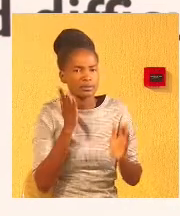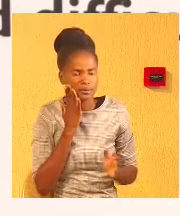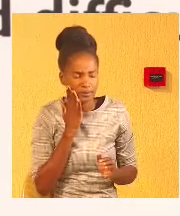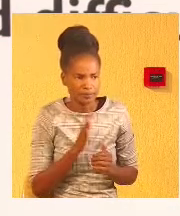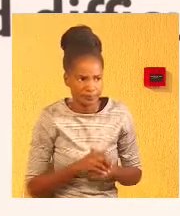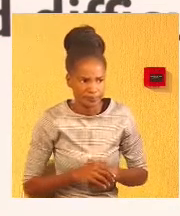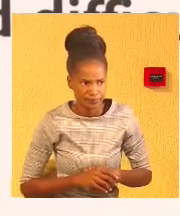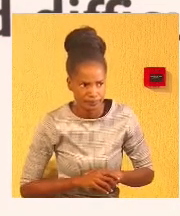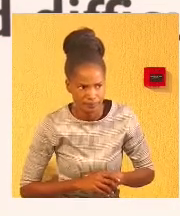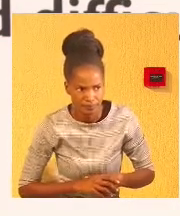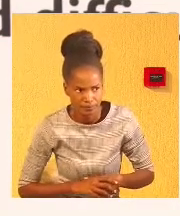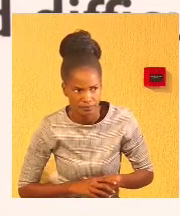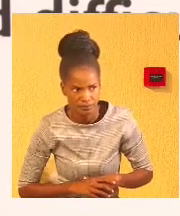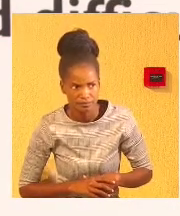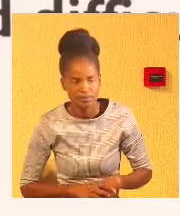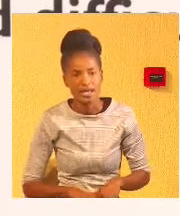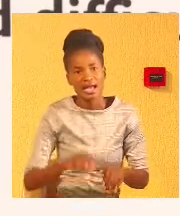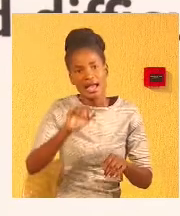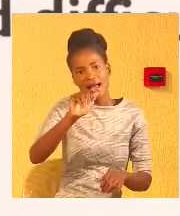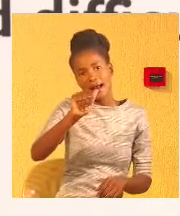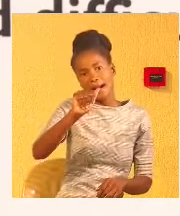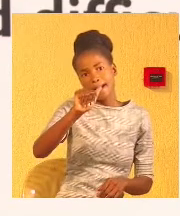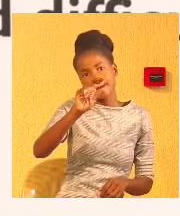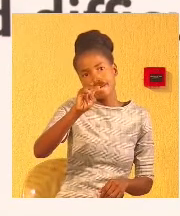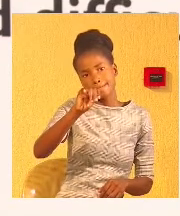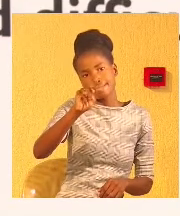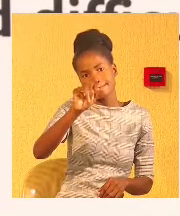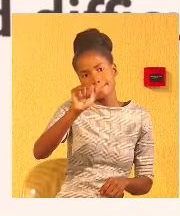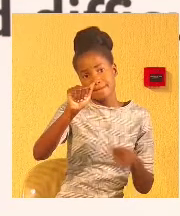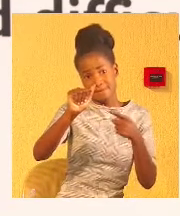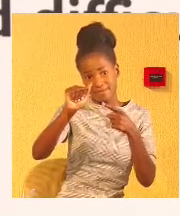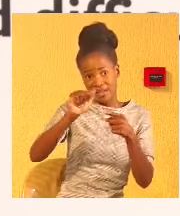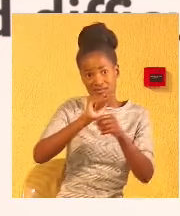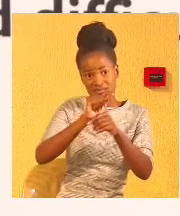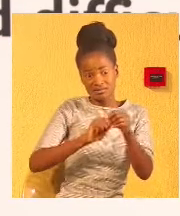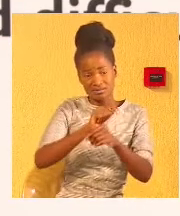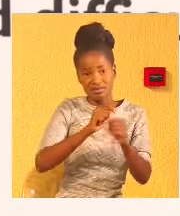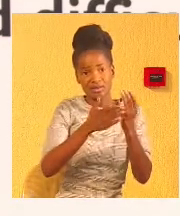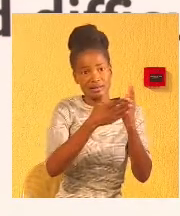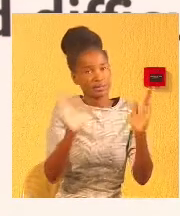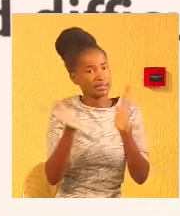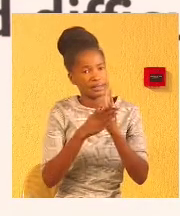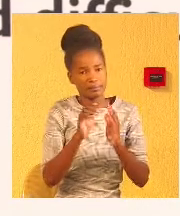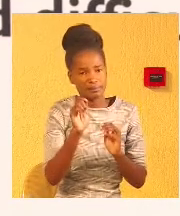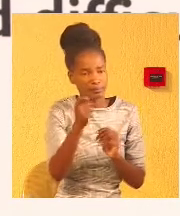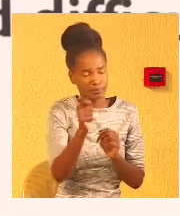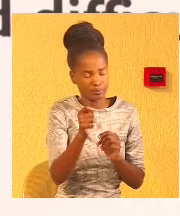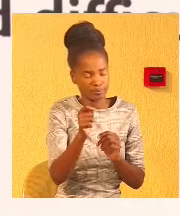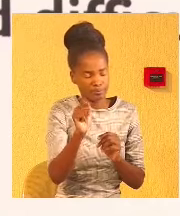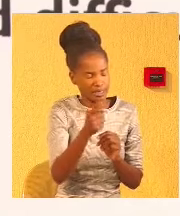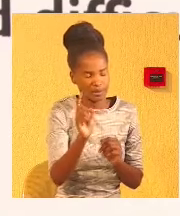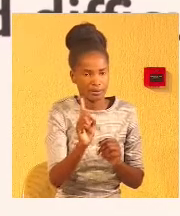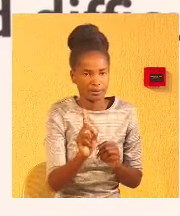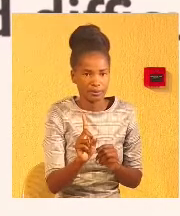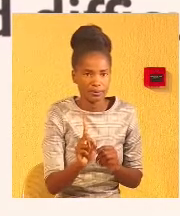fresh produce business hubs under AMTA are open. Okay. they have not been closed. Whether we are talking